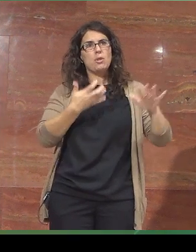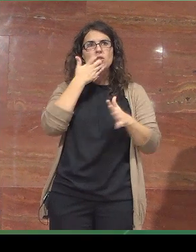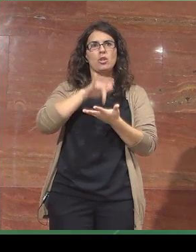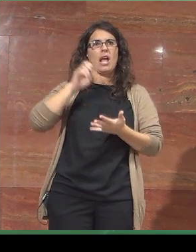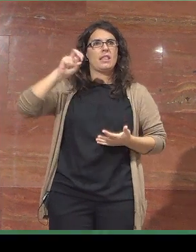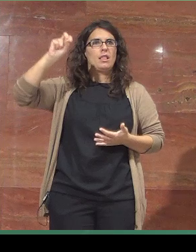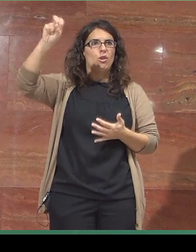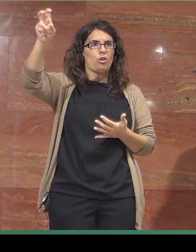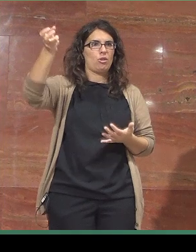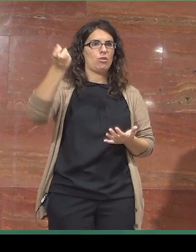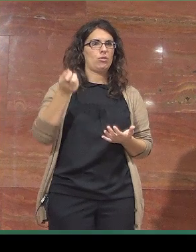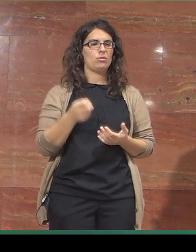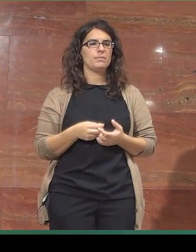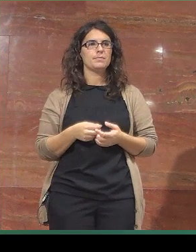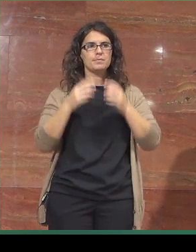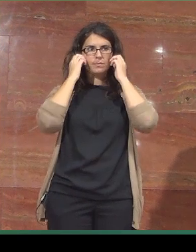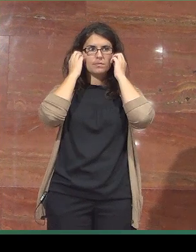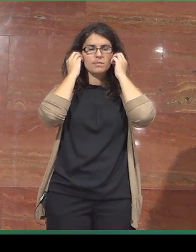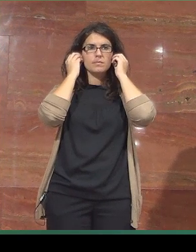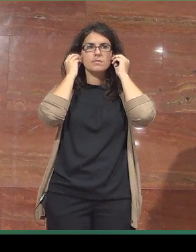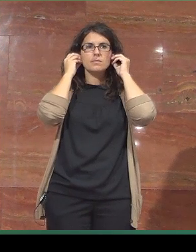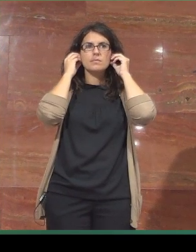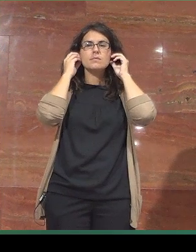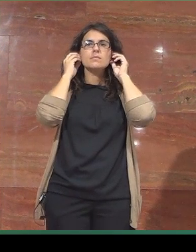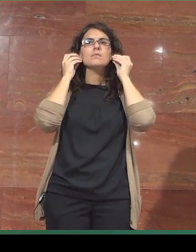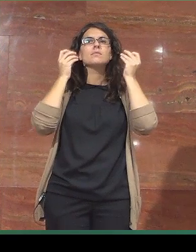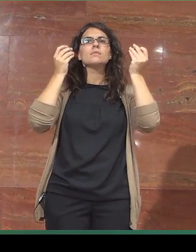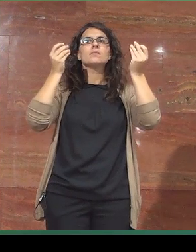And since the study, we found another 10 more.